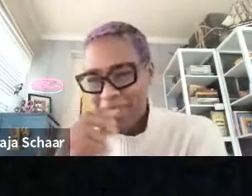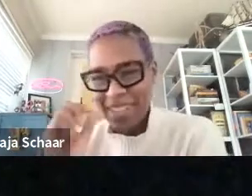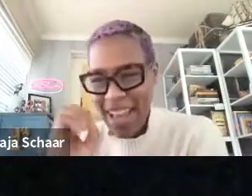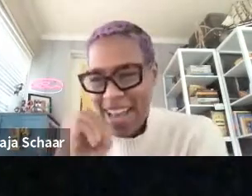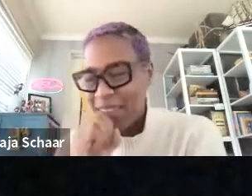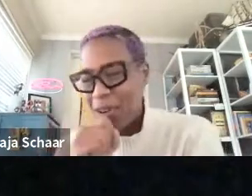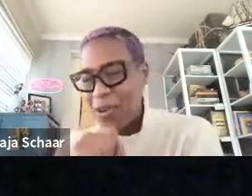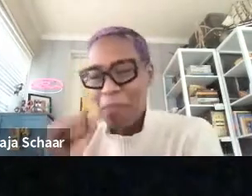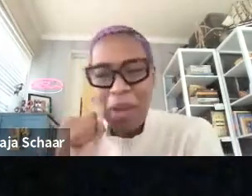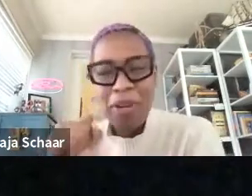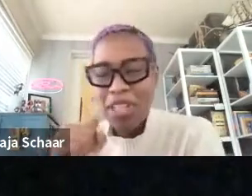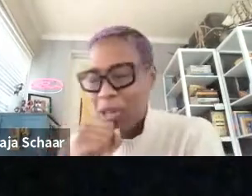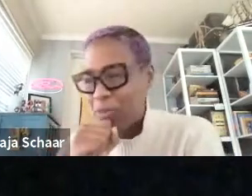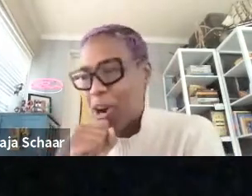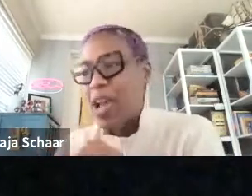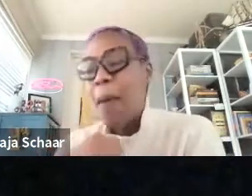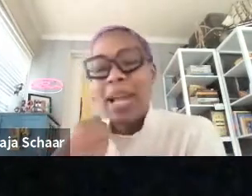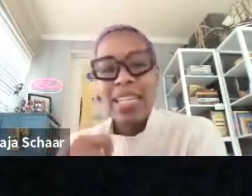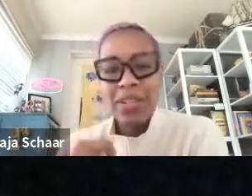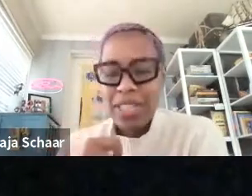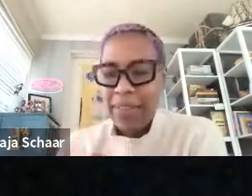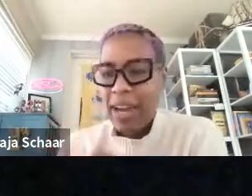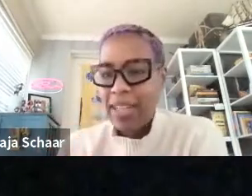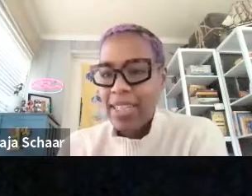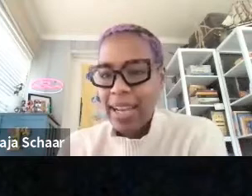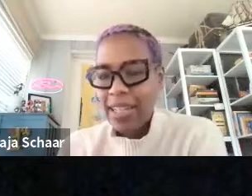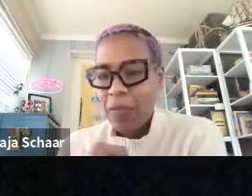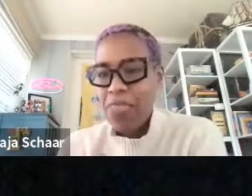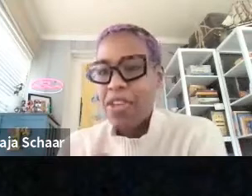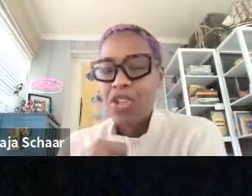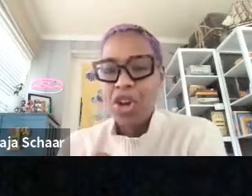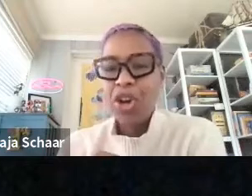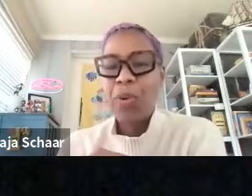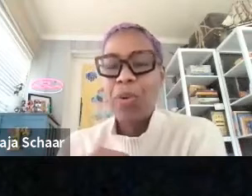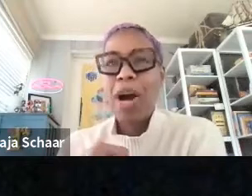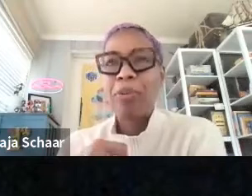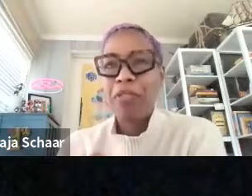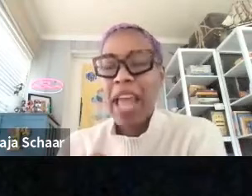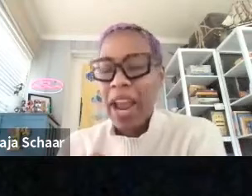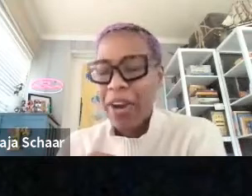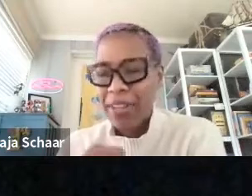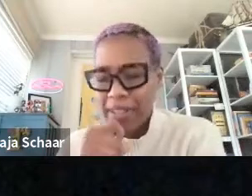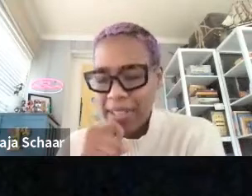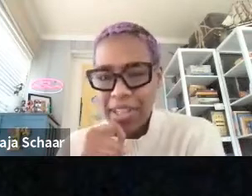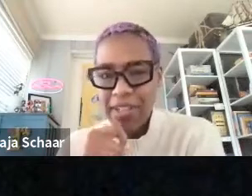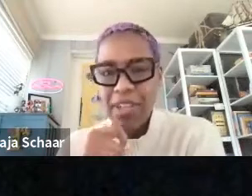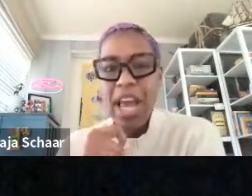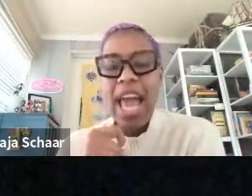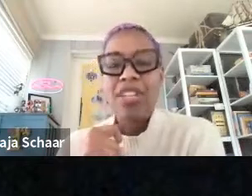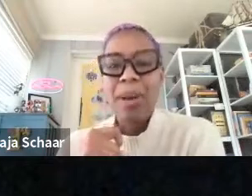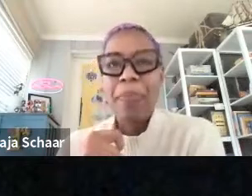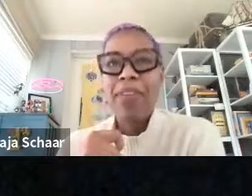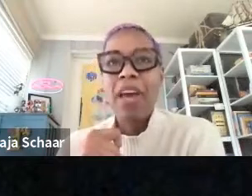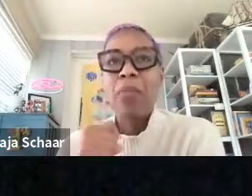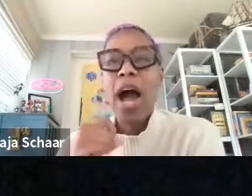Black person as the token, but I wish there was more. But I didn't understand the context of when this show sort of aired in the 60s.